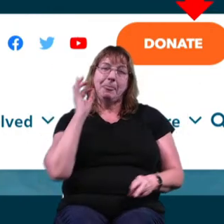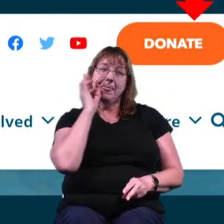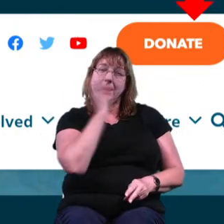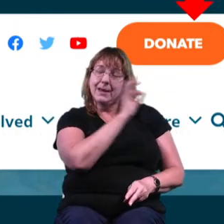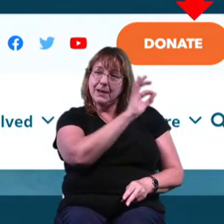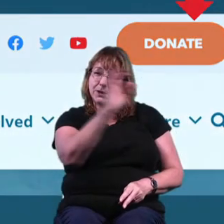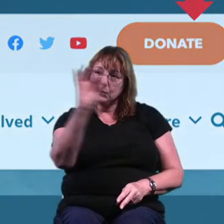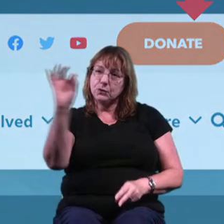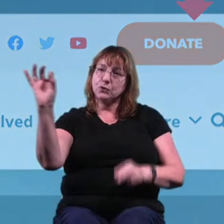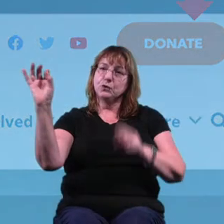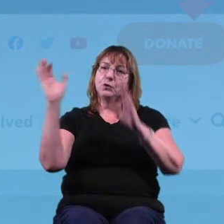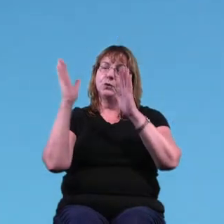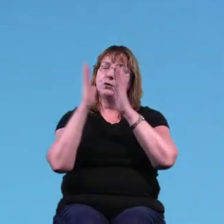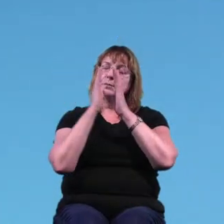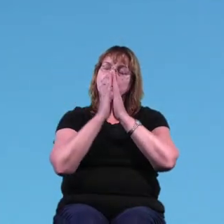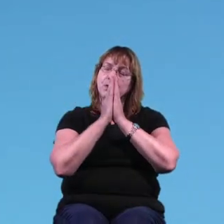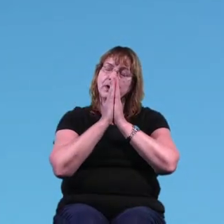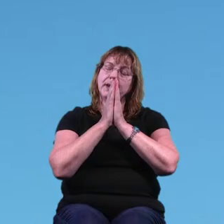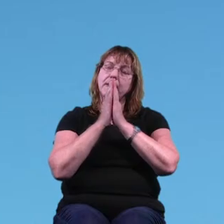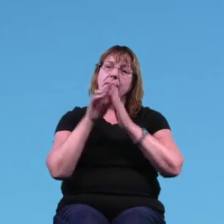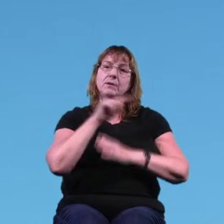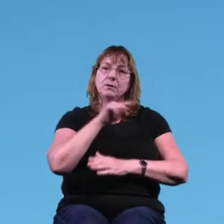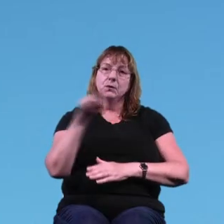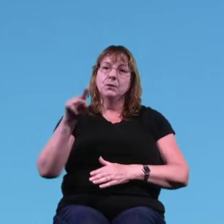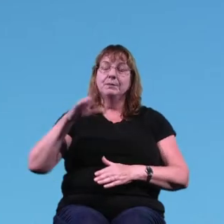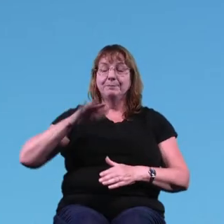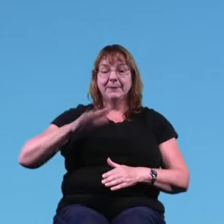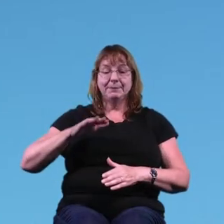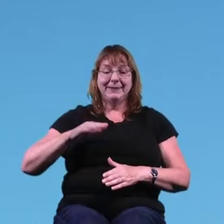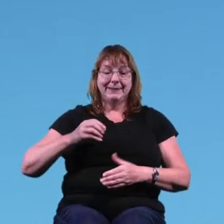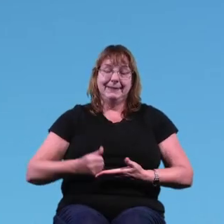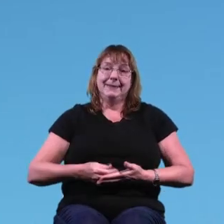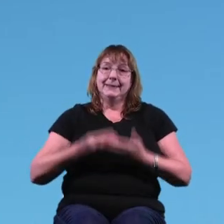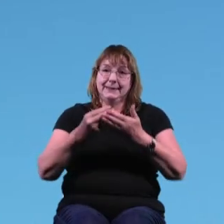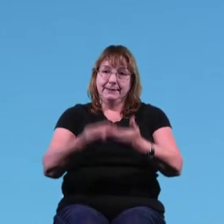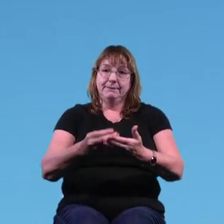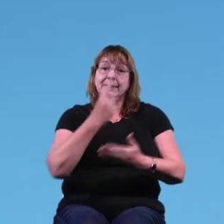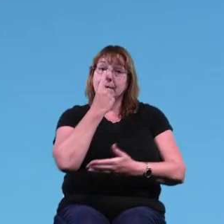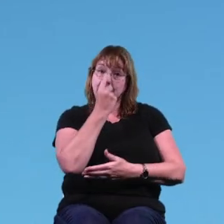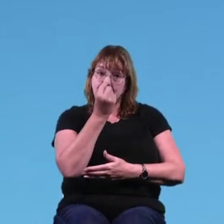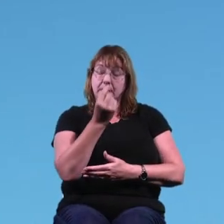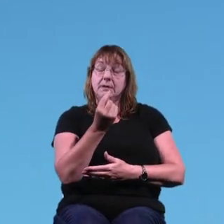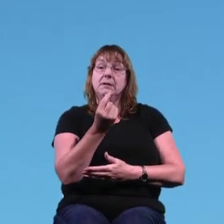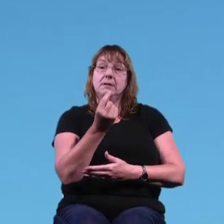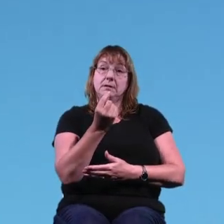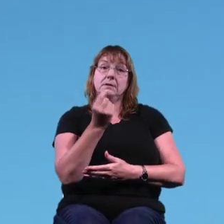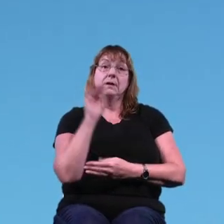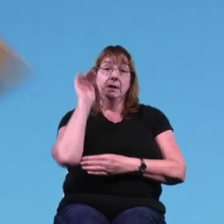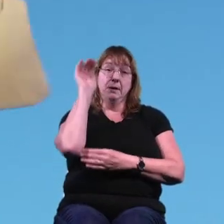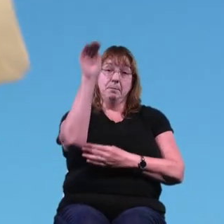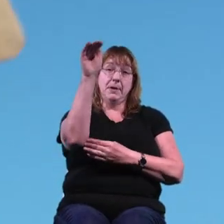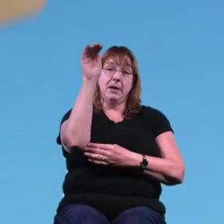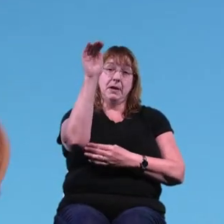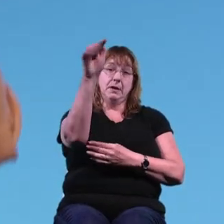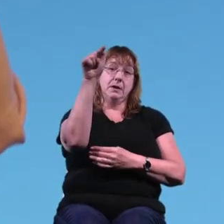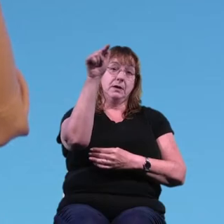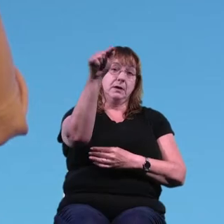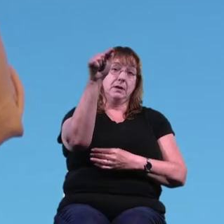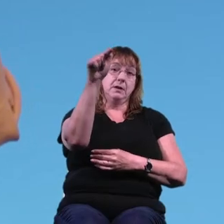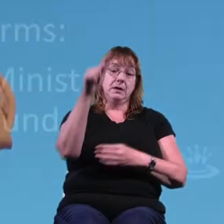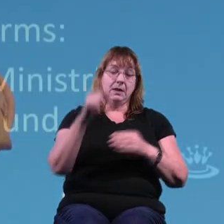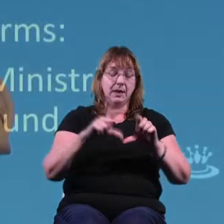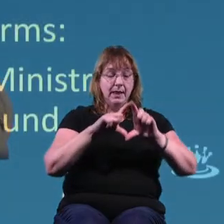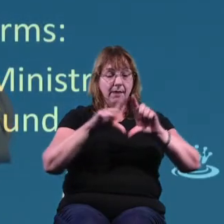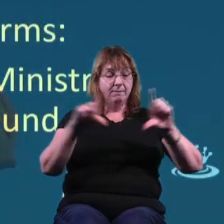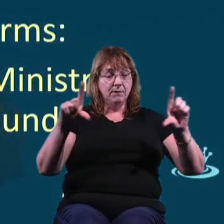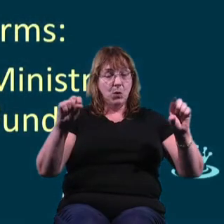to prayerfully consider how you may be able to give to the Keswick Convention? At the back of the halls, these envelopes, and in